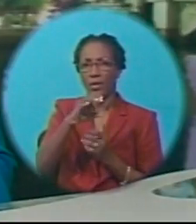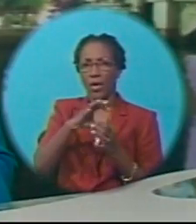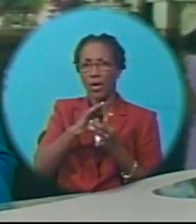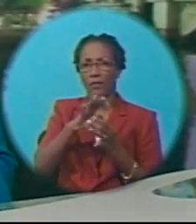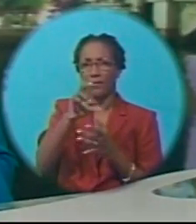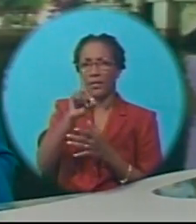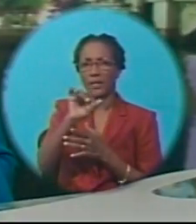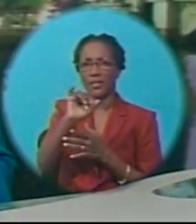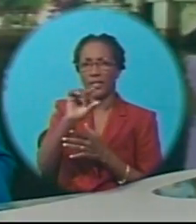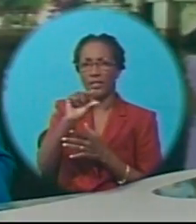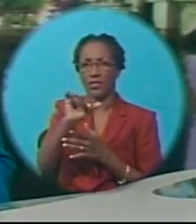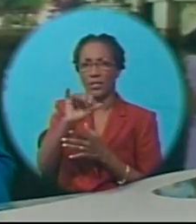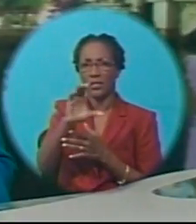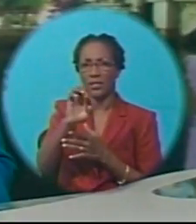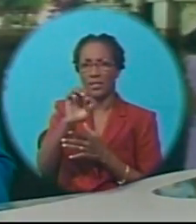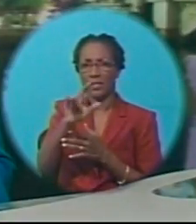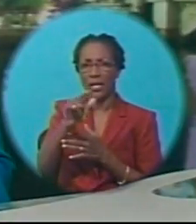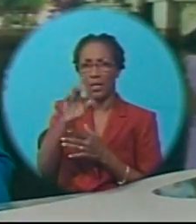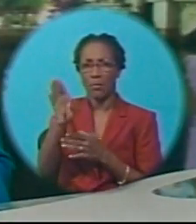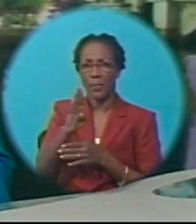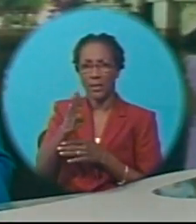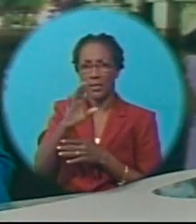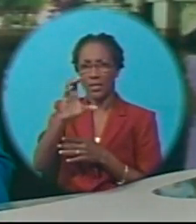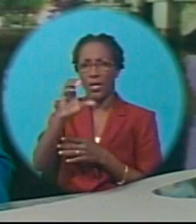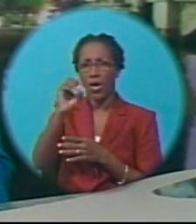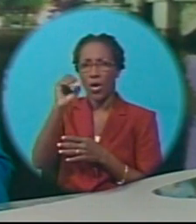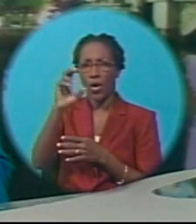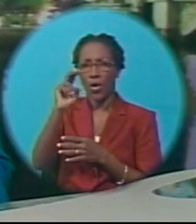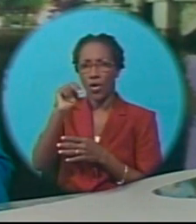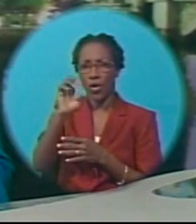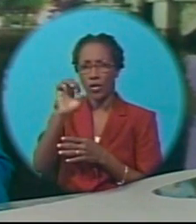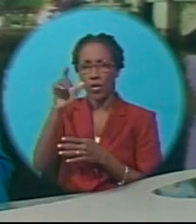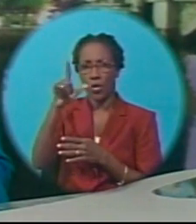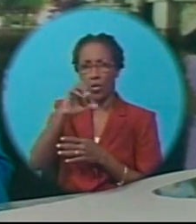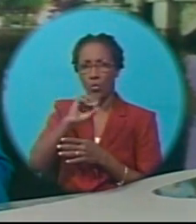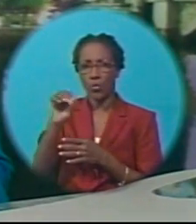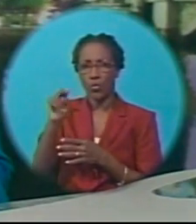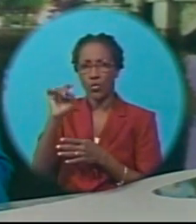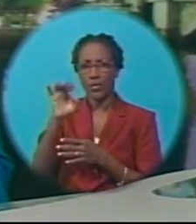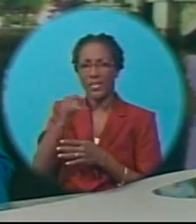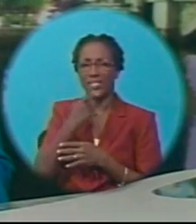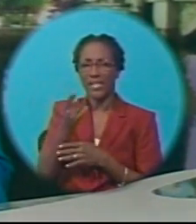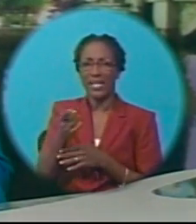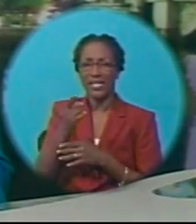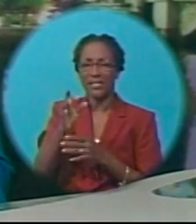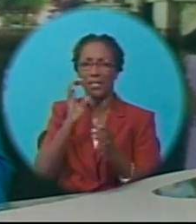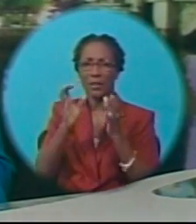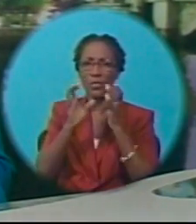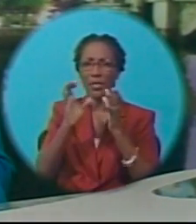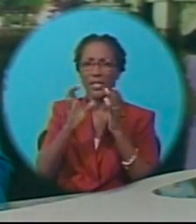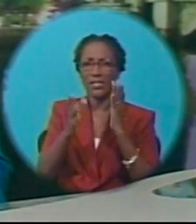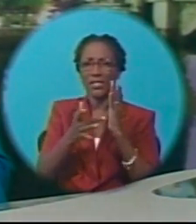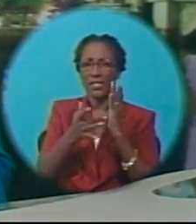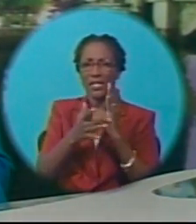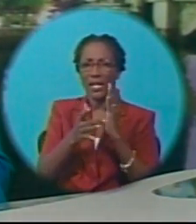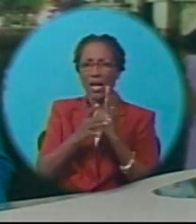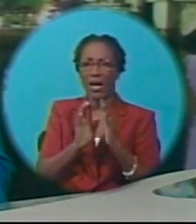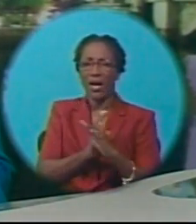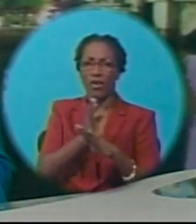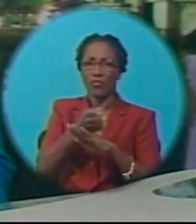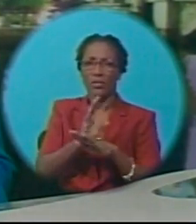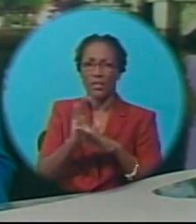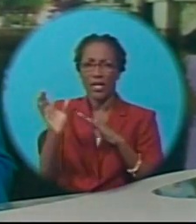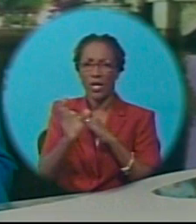CEO of Digicel Barbados, Connor Looney, says the information and communication technology sector across the Caribbean is vibrant, and he